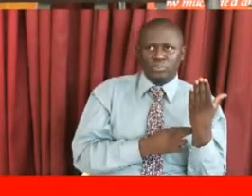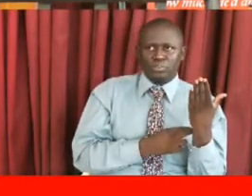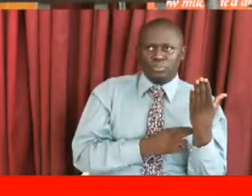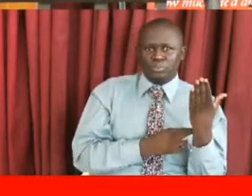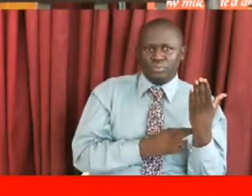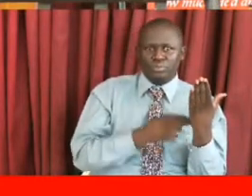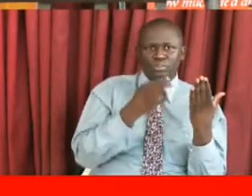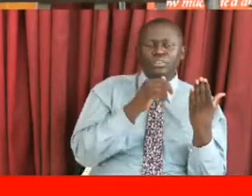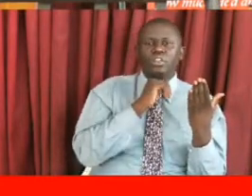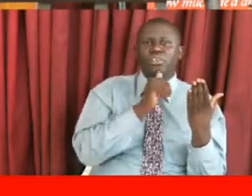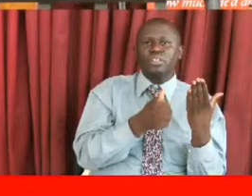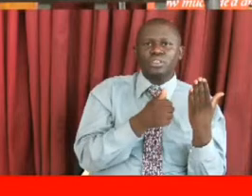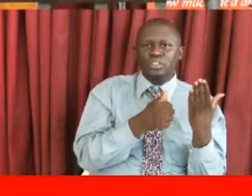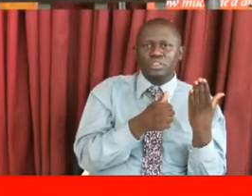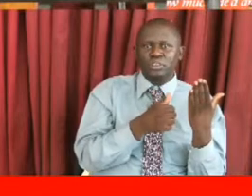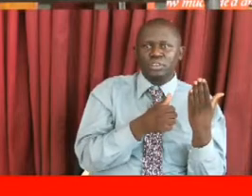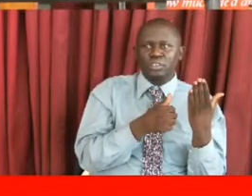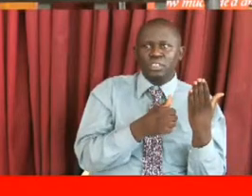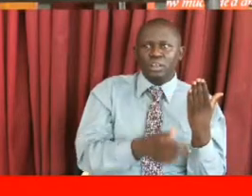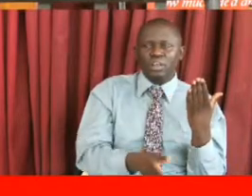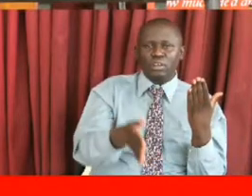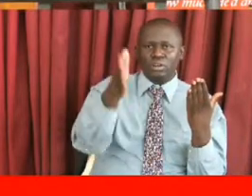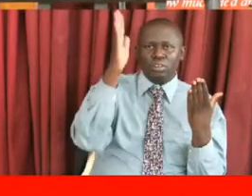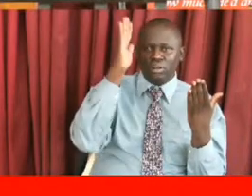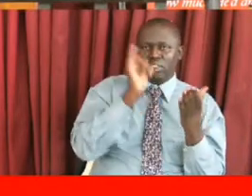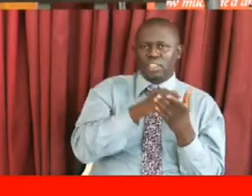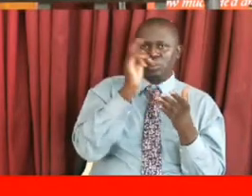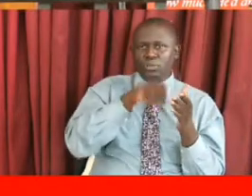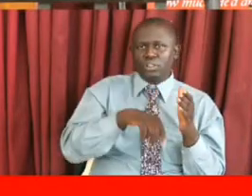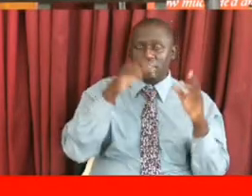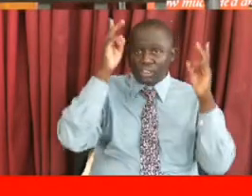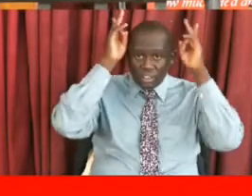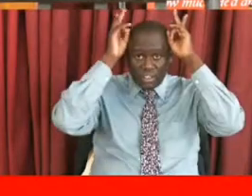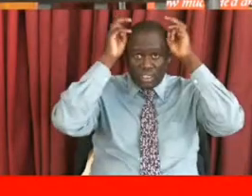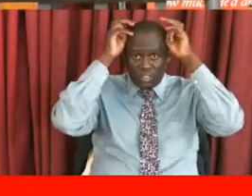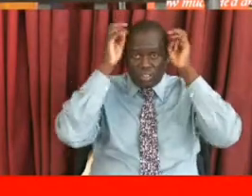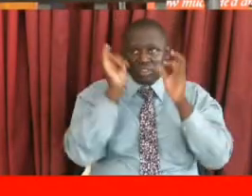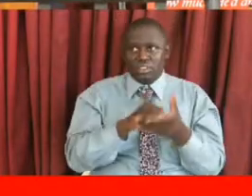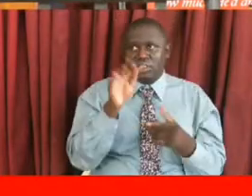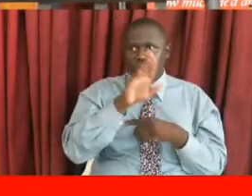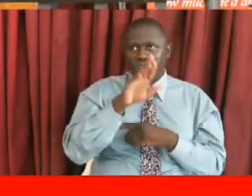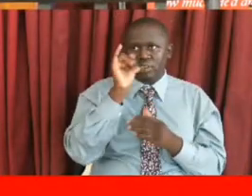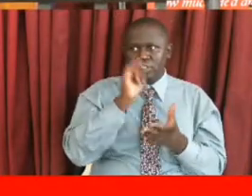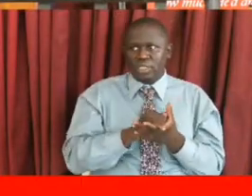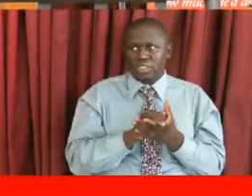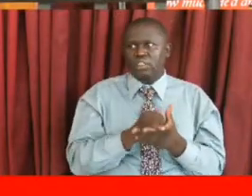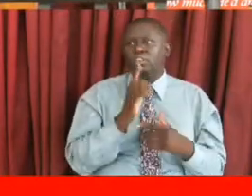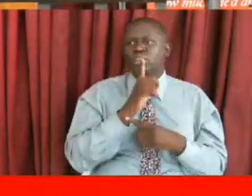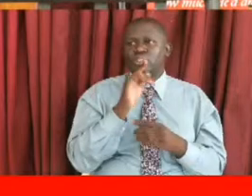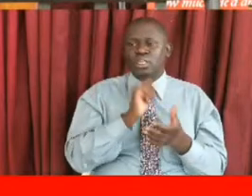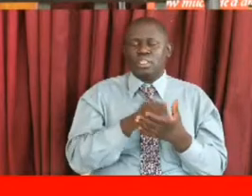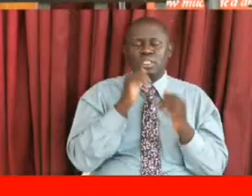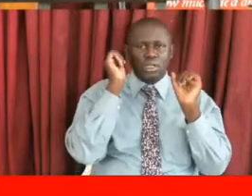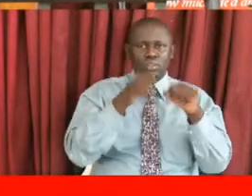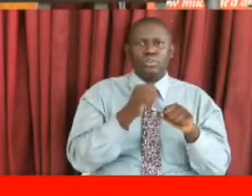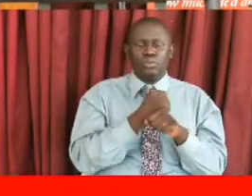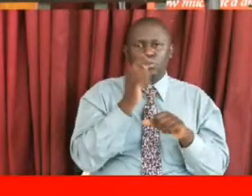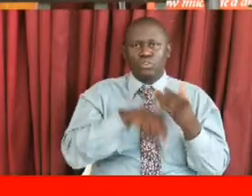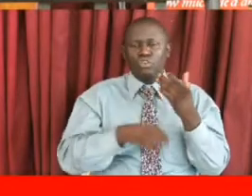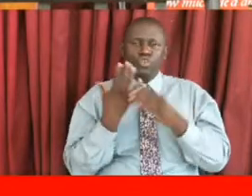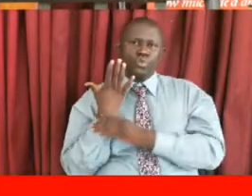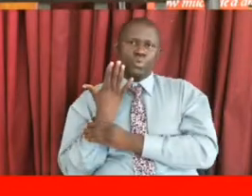cannot be God it is theil so if he uses that to write yourself